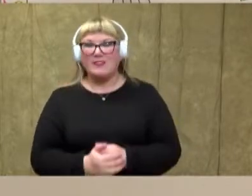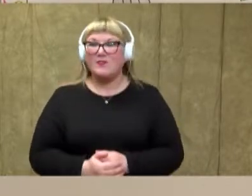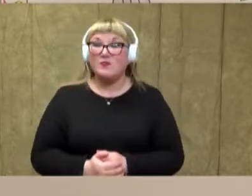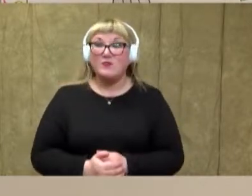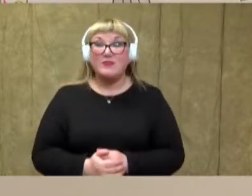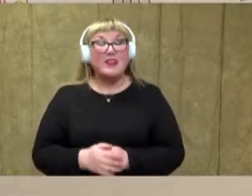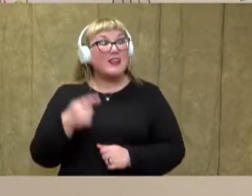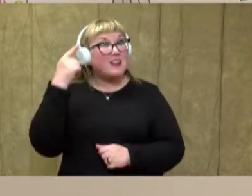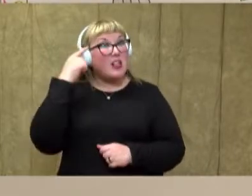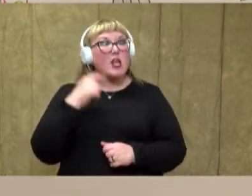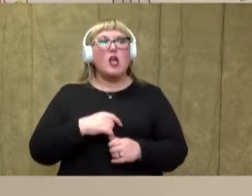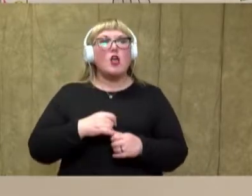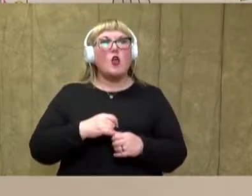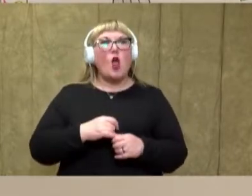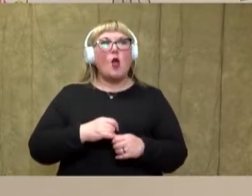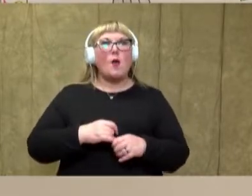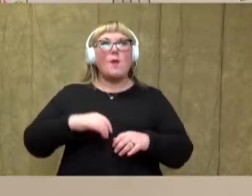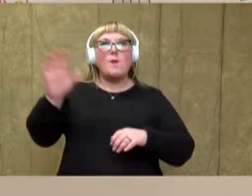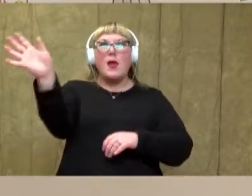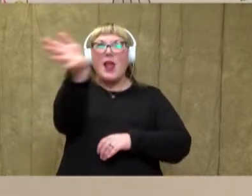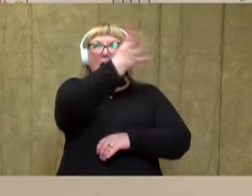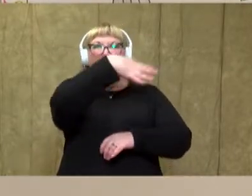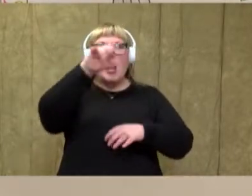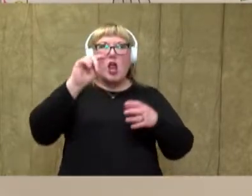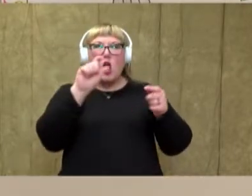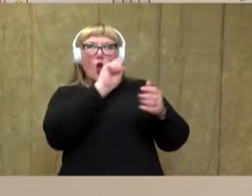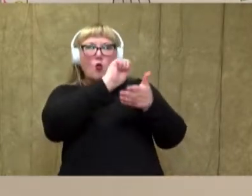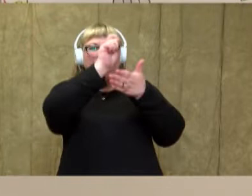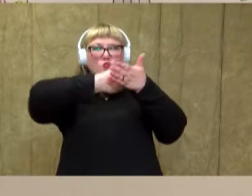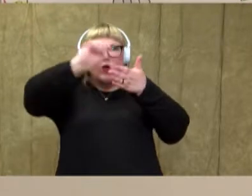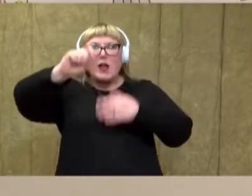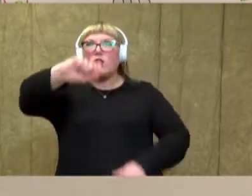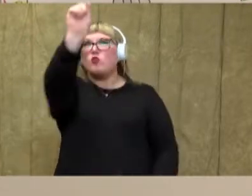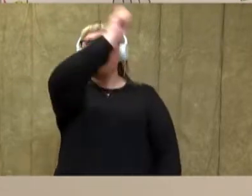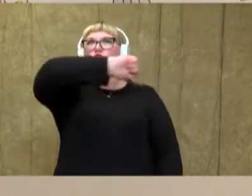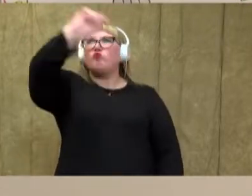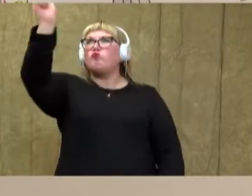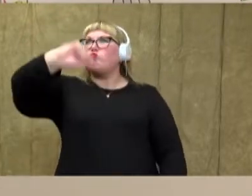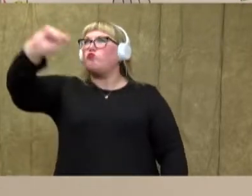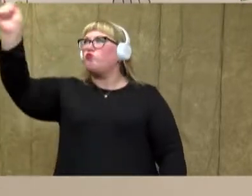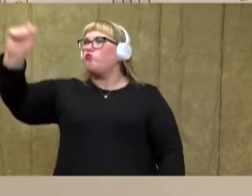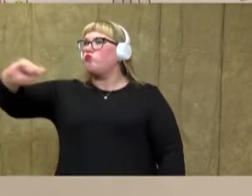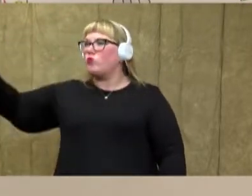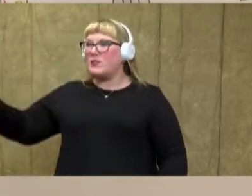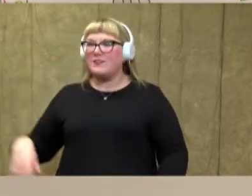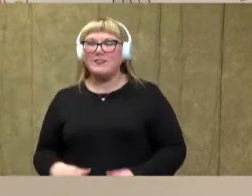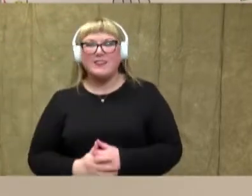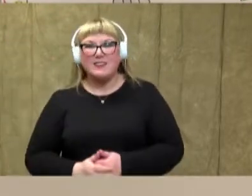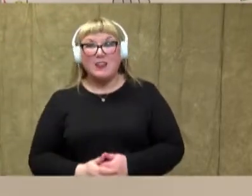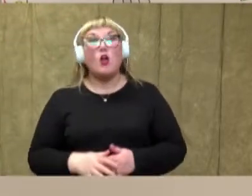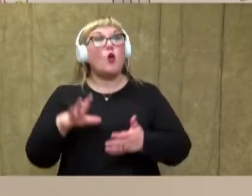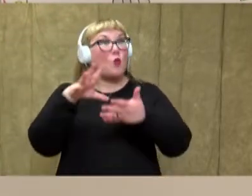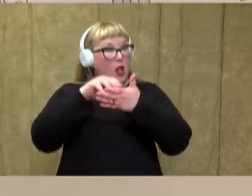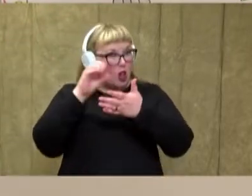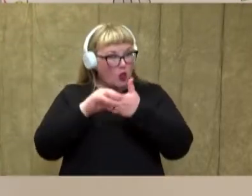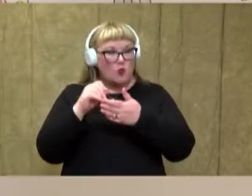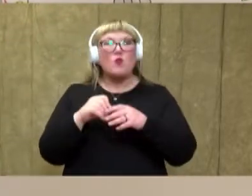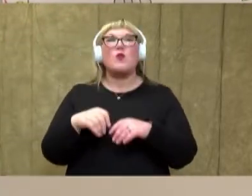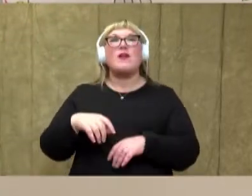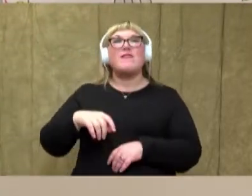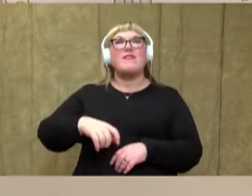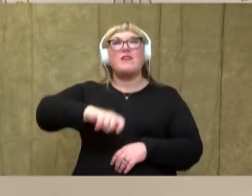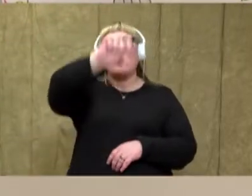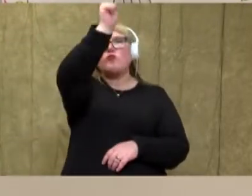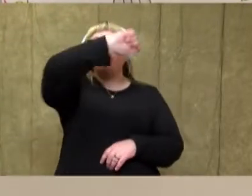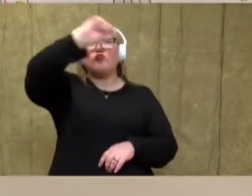air writing. Who remembers when we had a little activity with air writing? Yes, and we learned that air writing is like